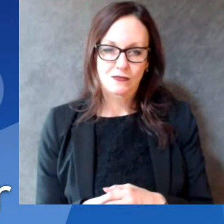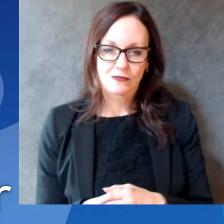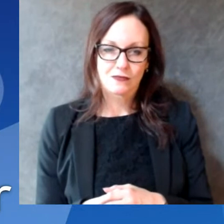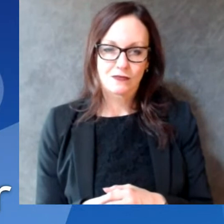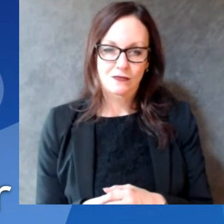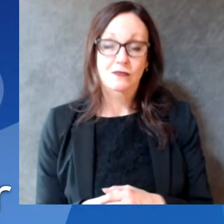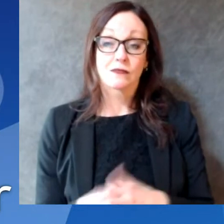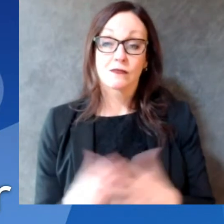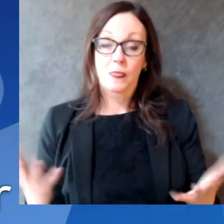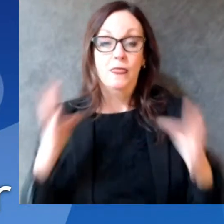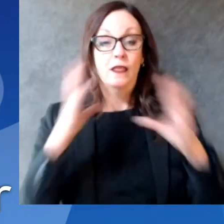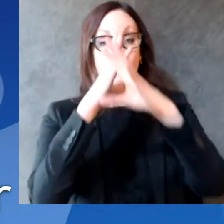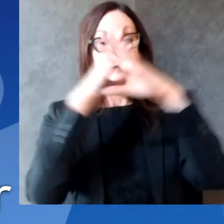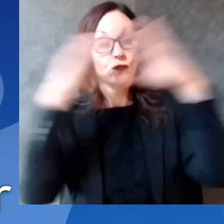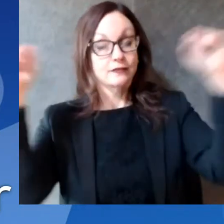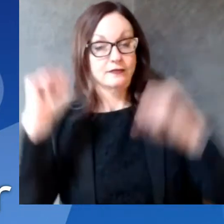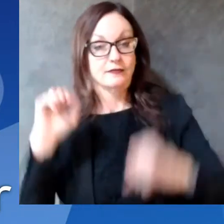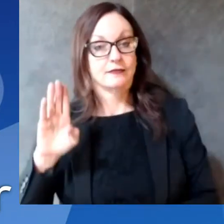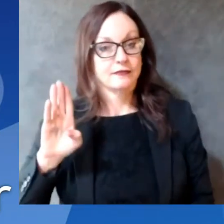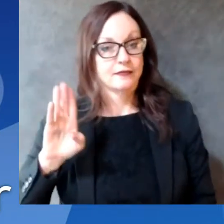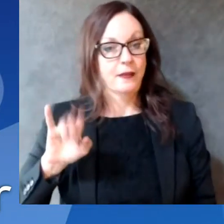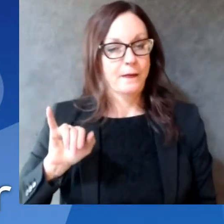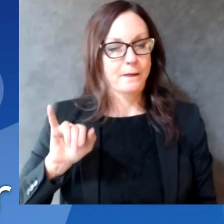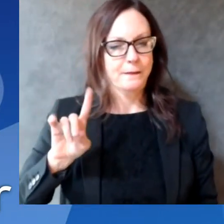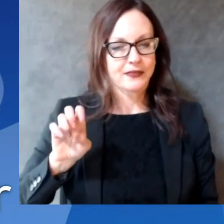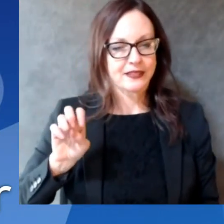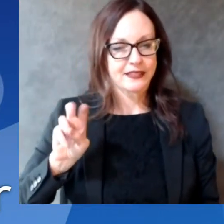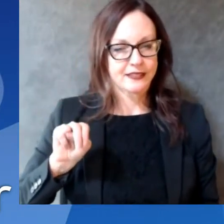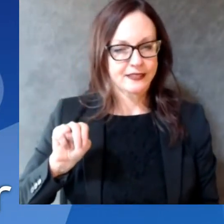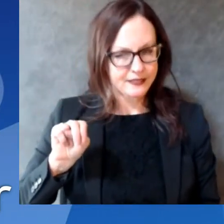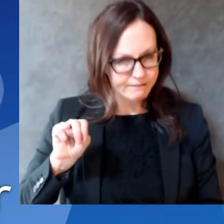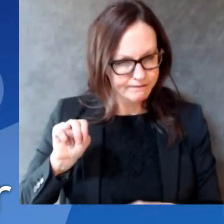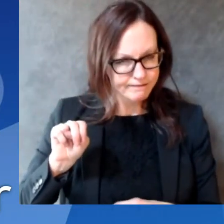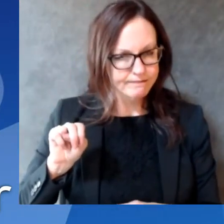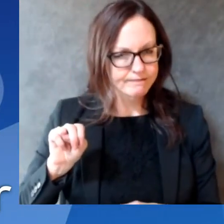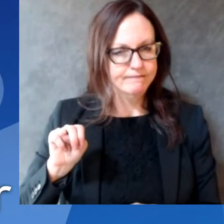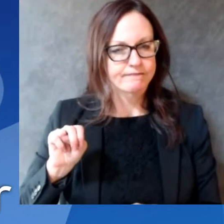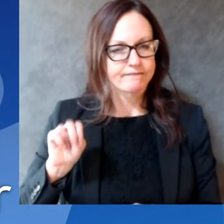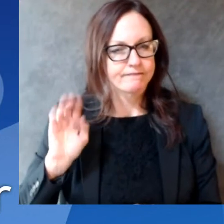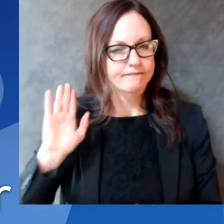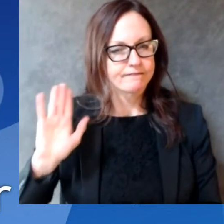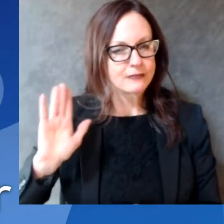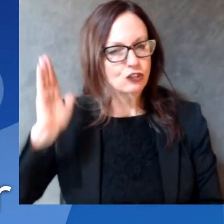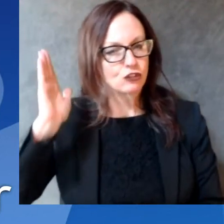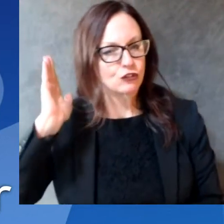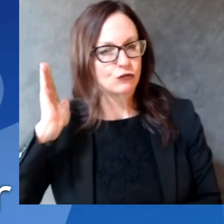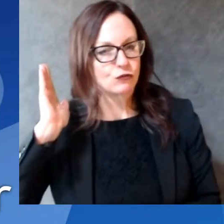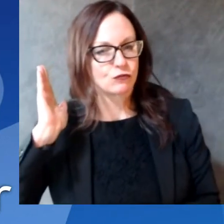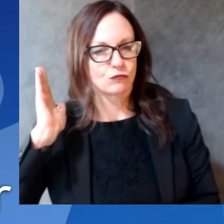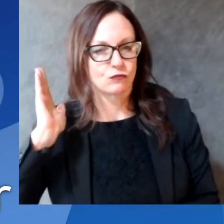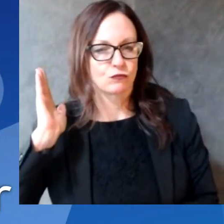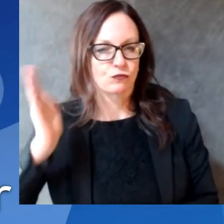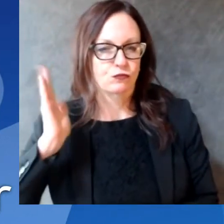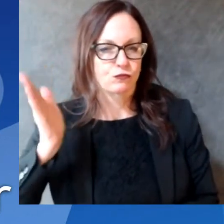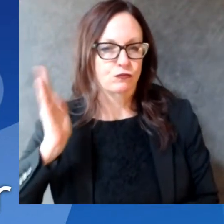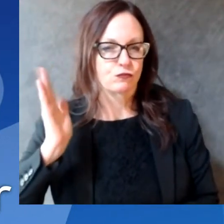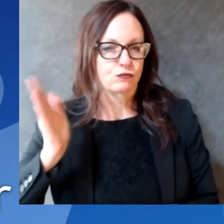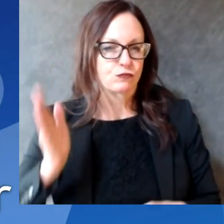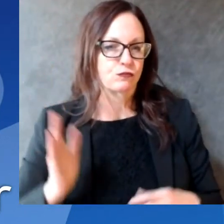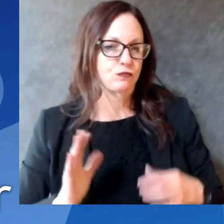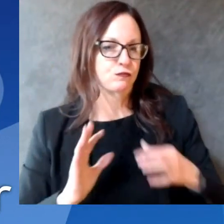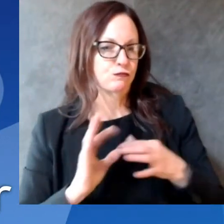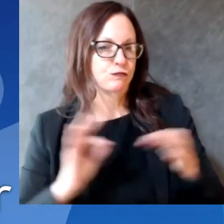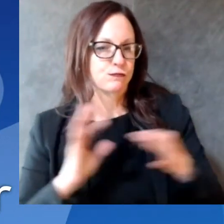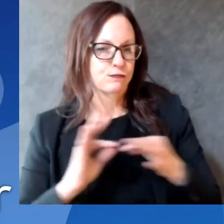statement about states losing the shots if they don't use them. And I'm just wondering if Wisconsin is in any danger